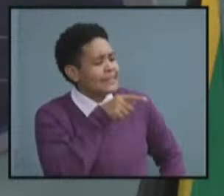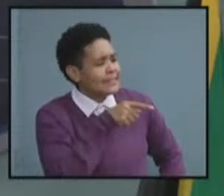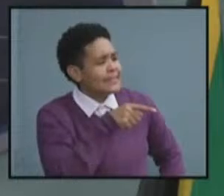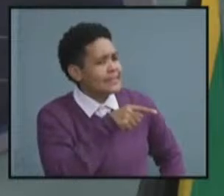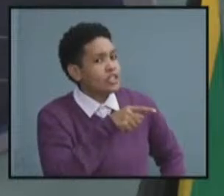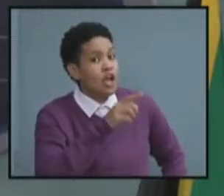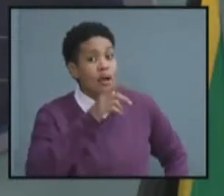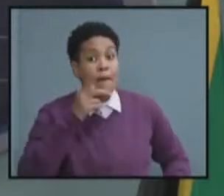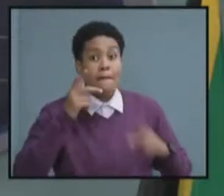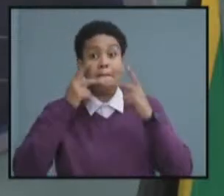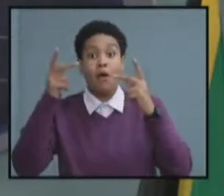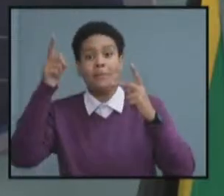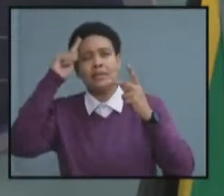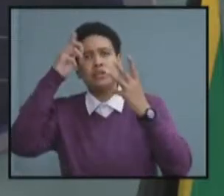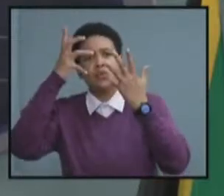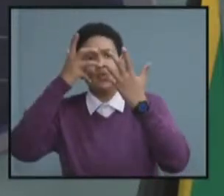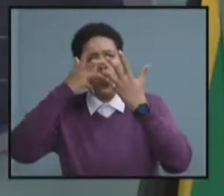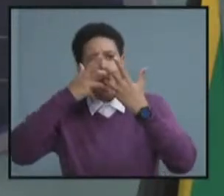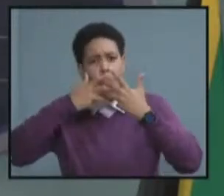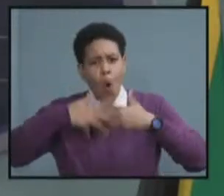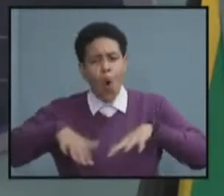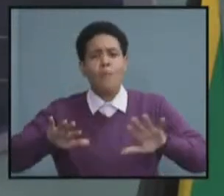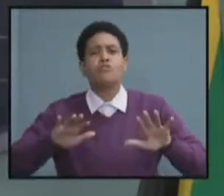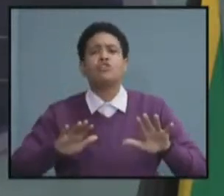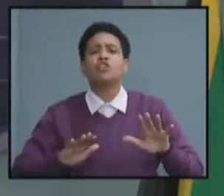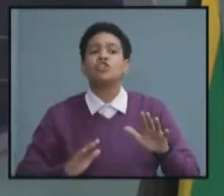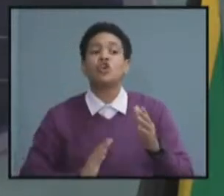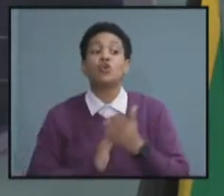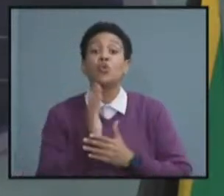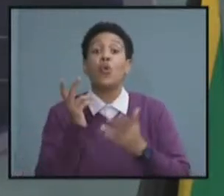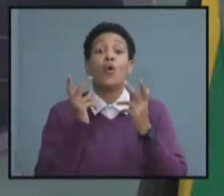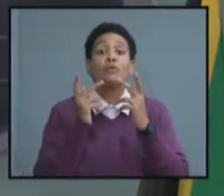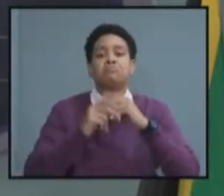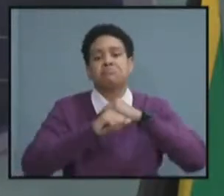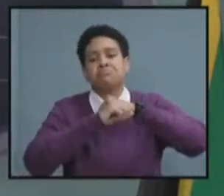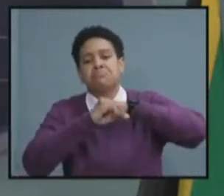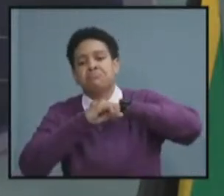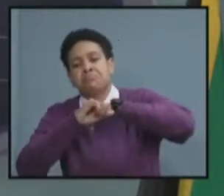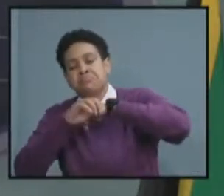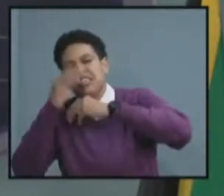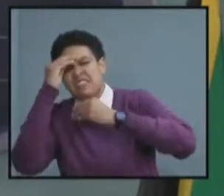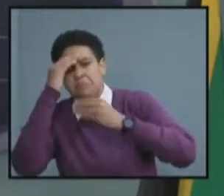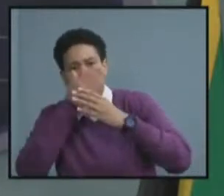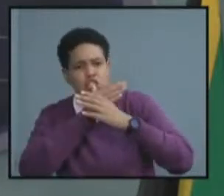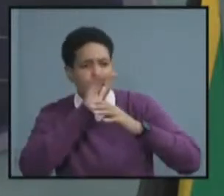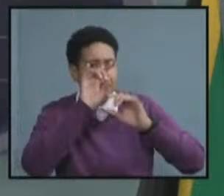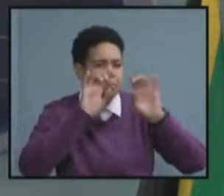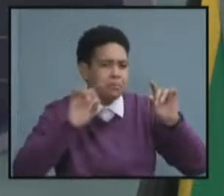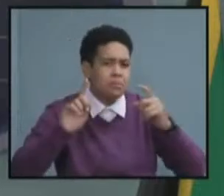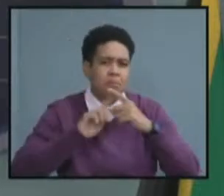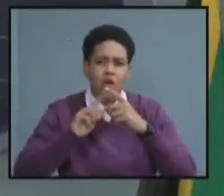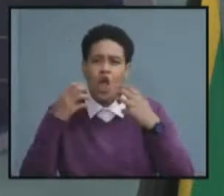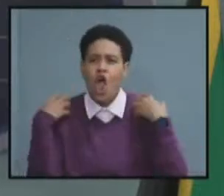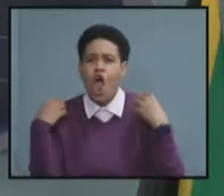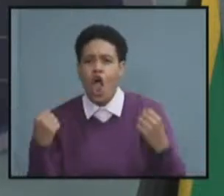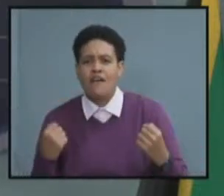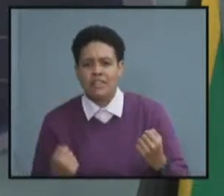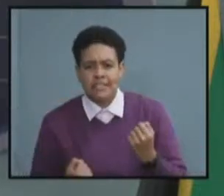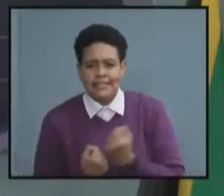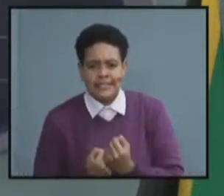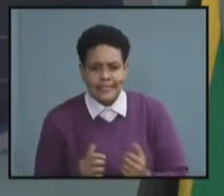public cooperation through a public education campaign and a confidence building